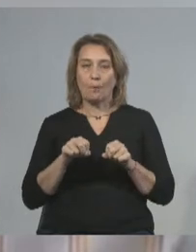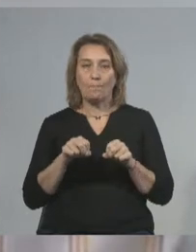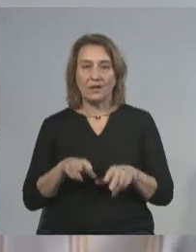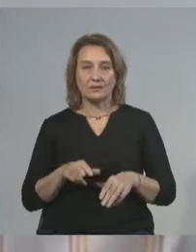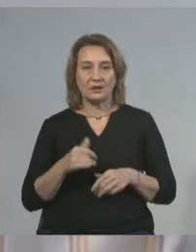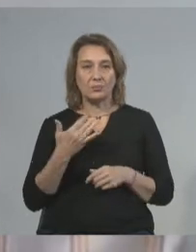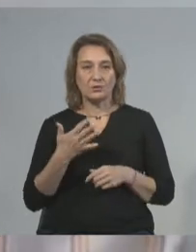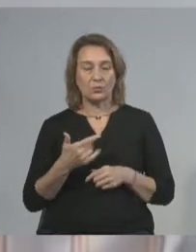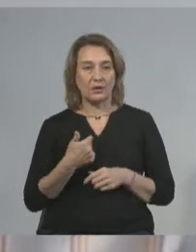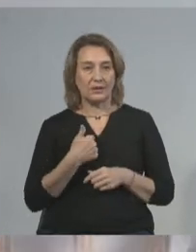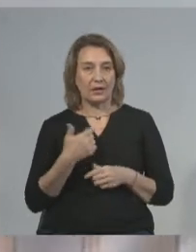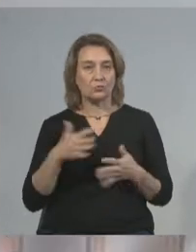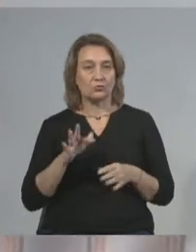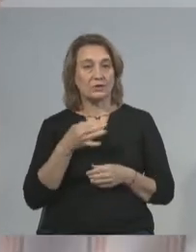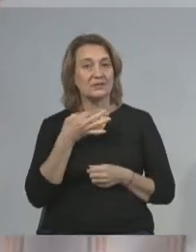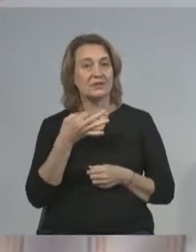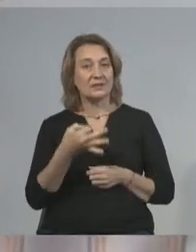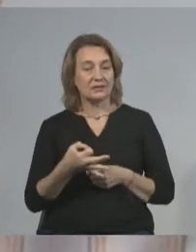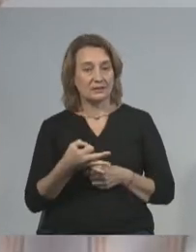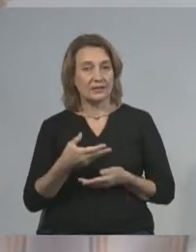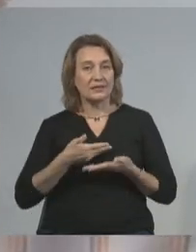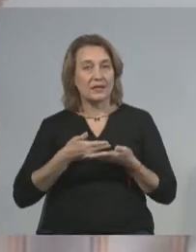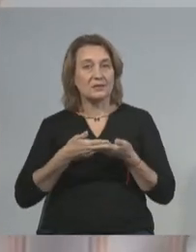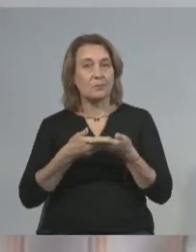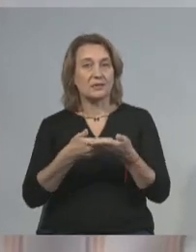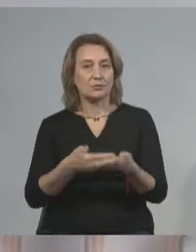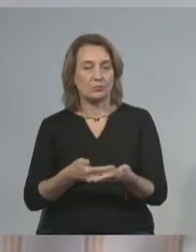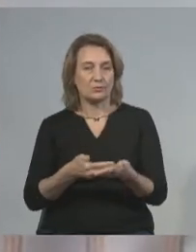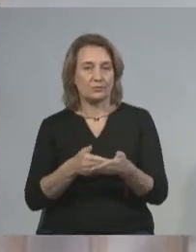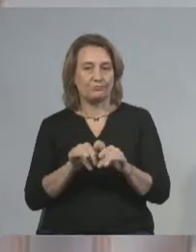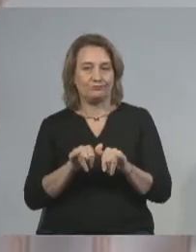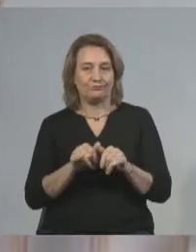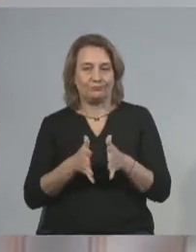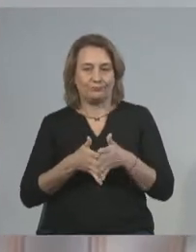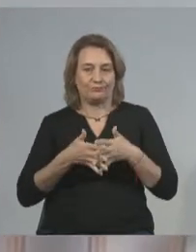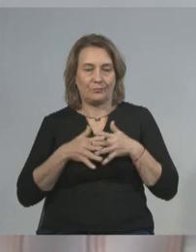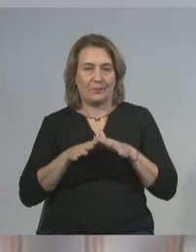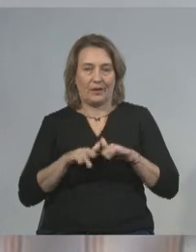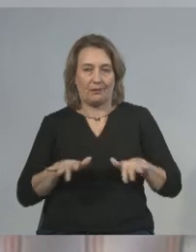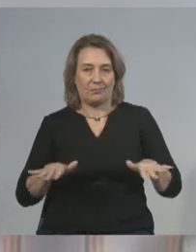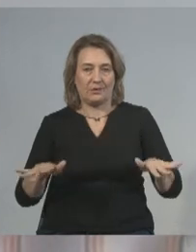bear even bigger danger because they